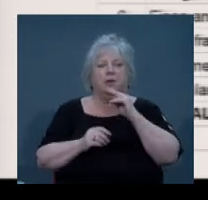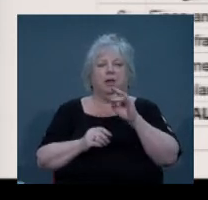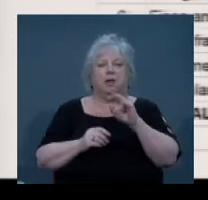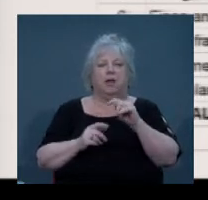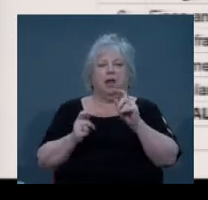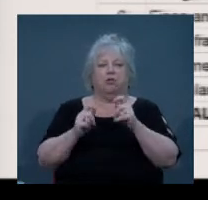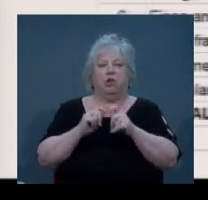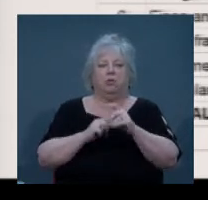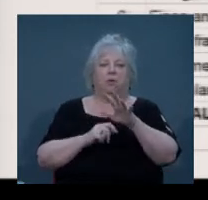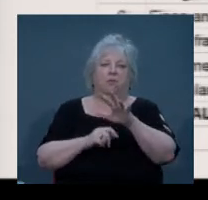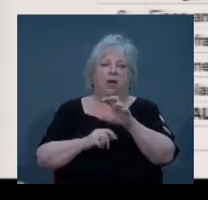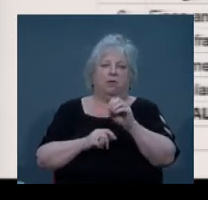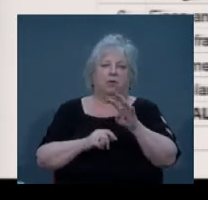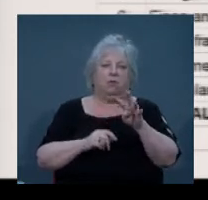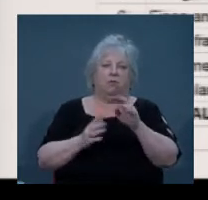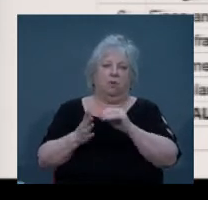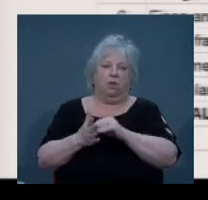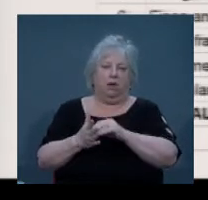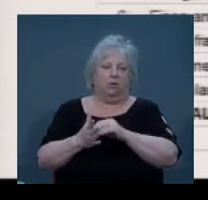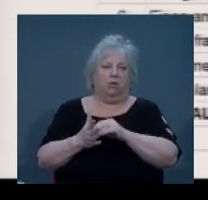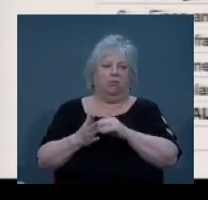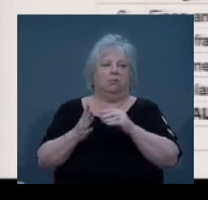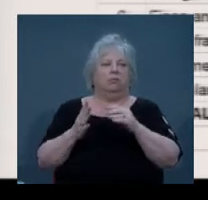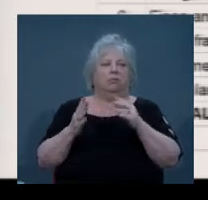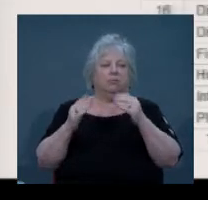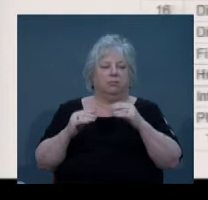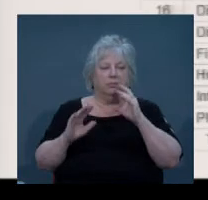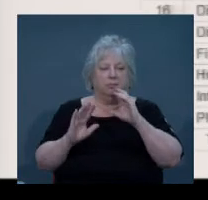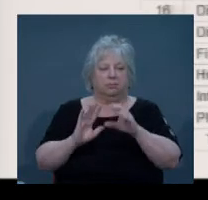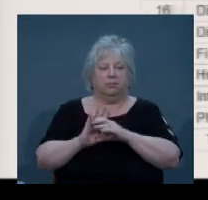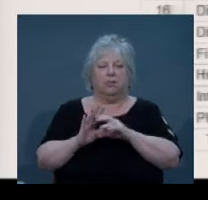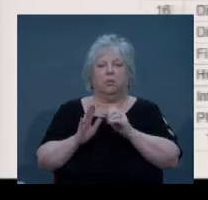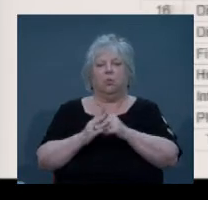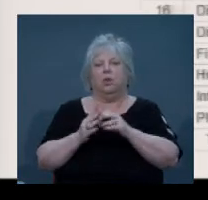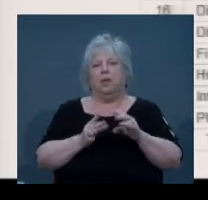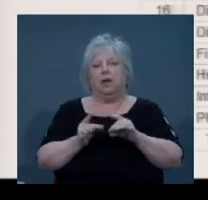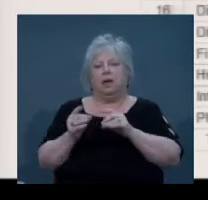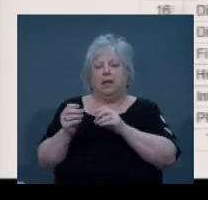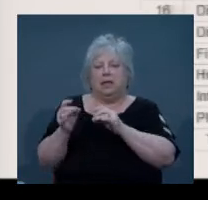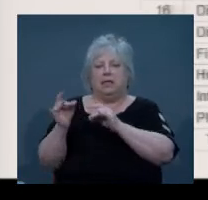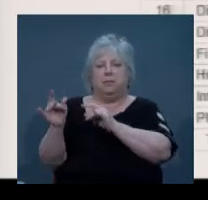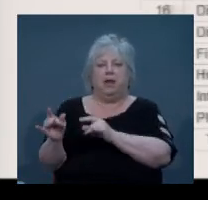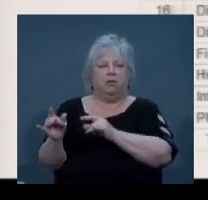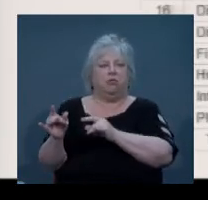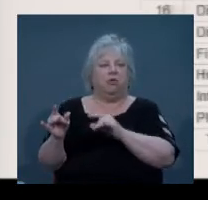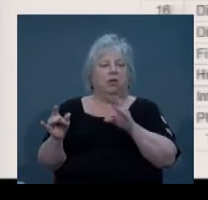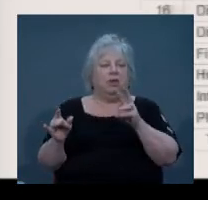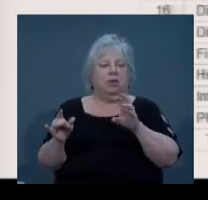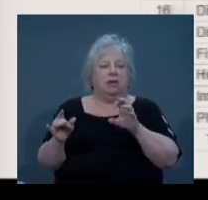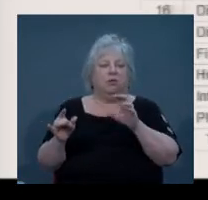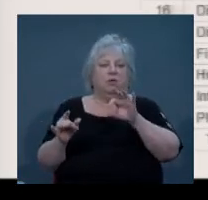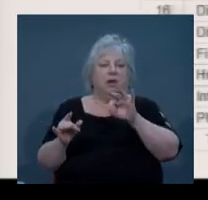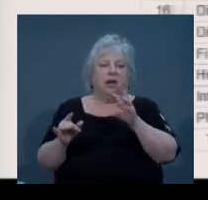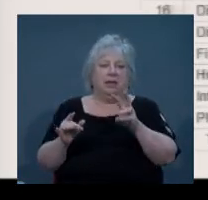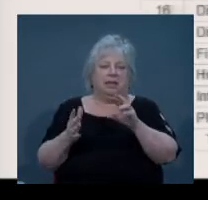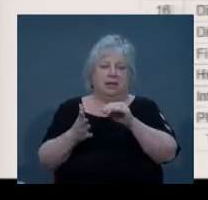is $504,000. As we turn to the next slide with the expenditures, the